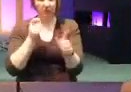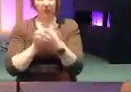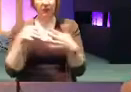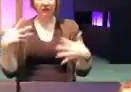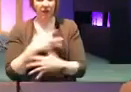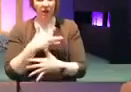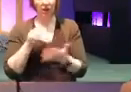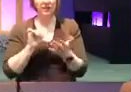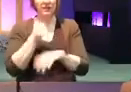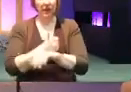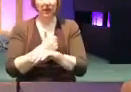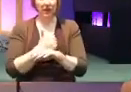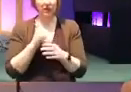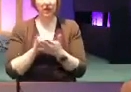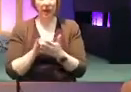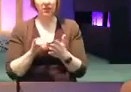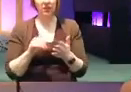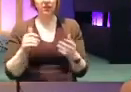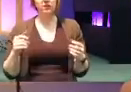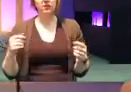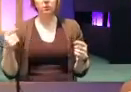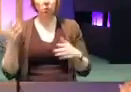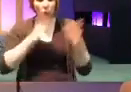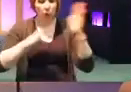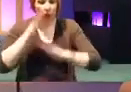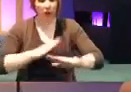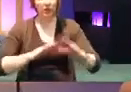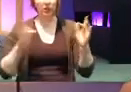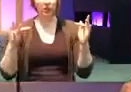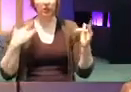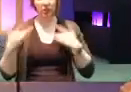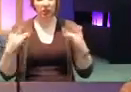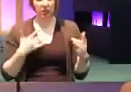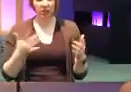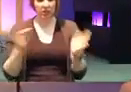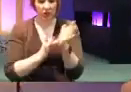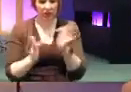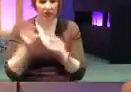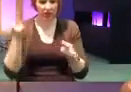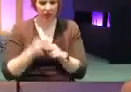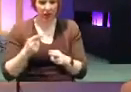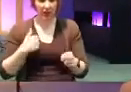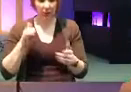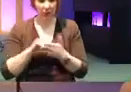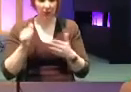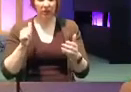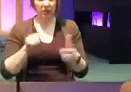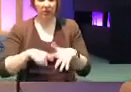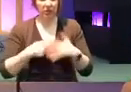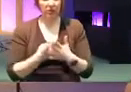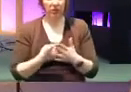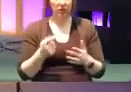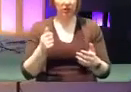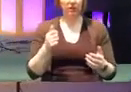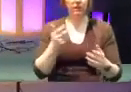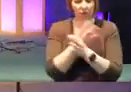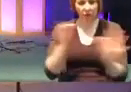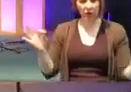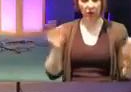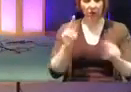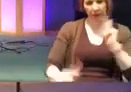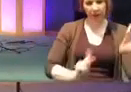are set free from that concern. Lord, they're set free from that fear. God, in Jesus' name, that we would start acting like free people that you have given